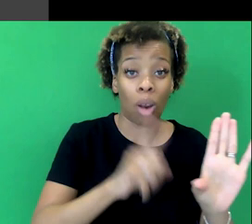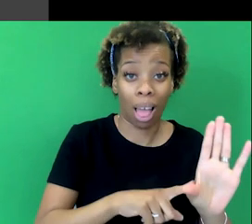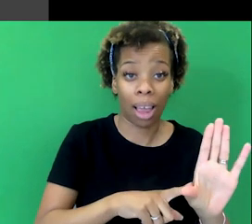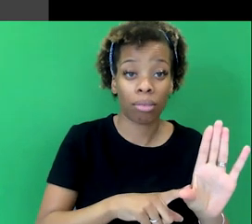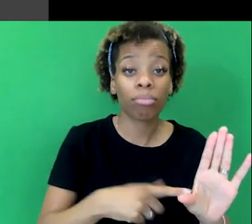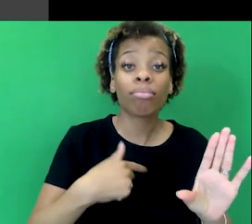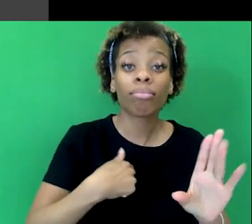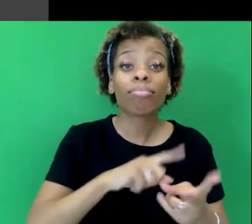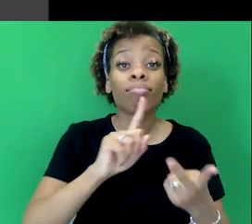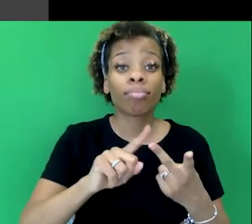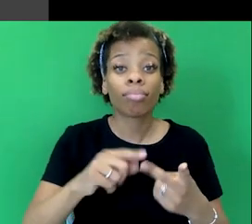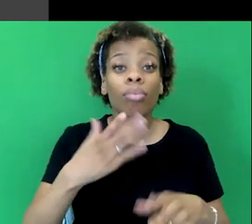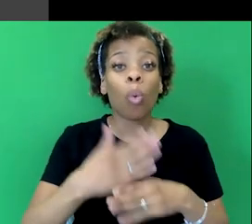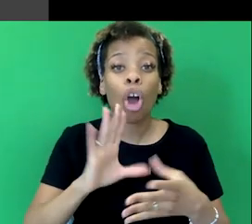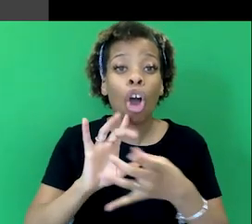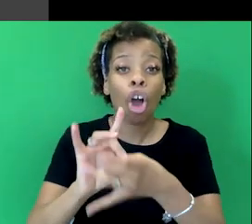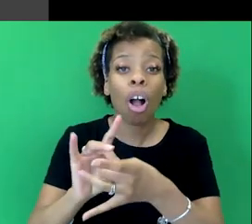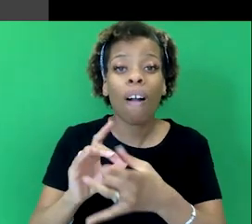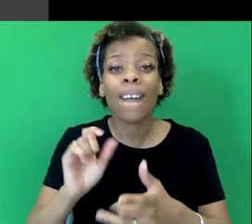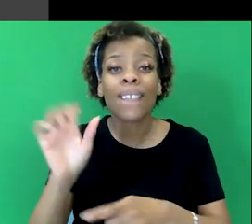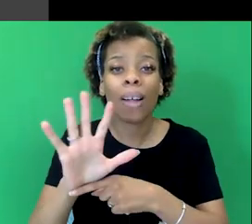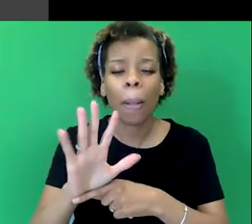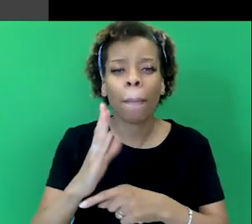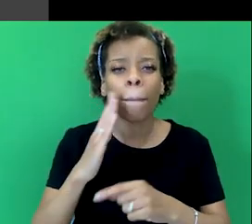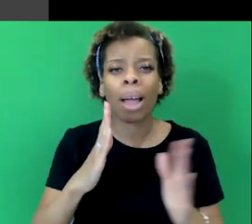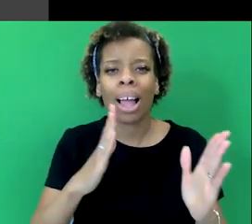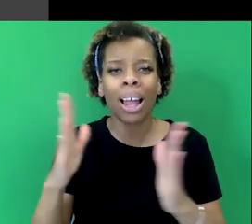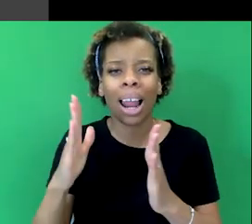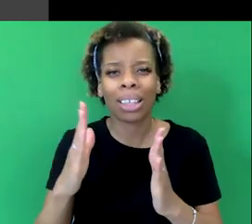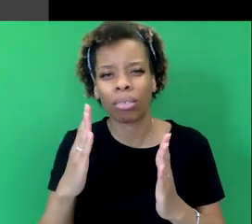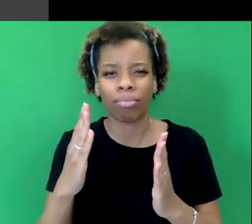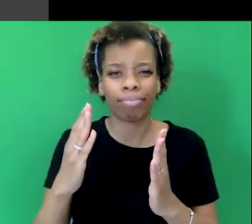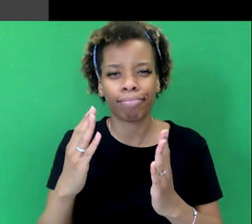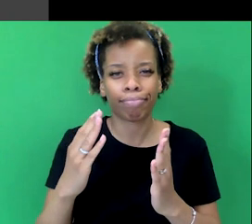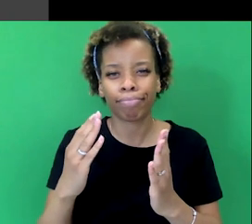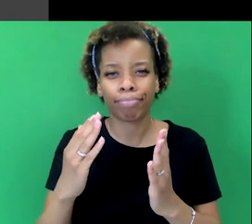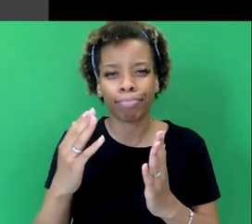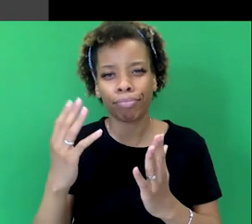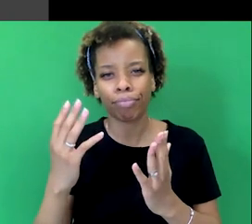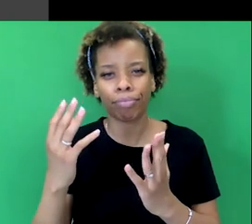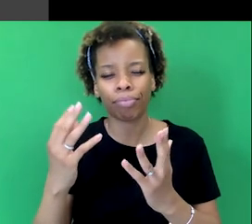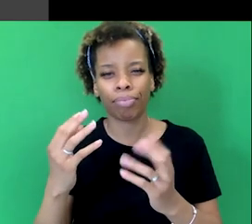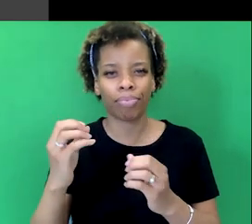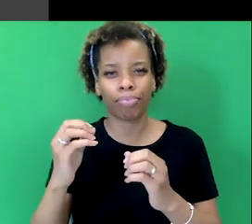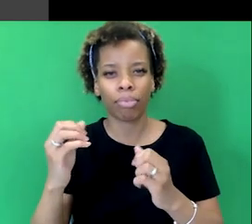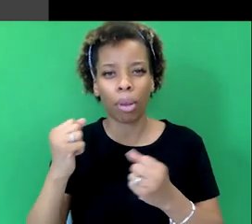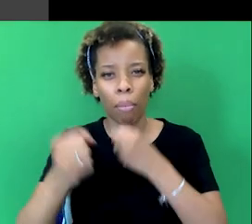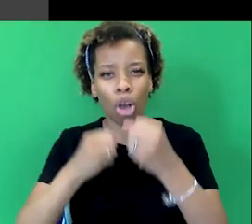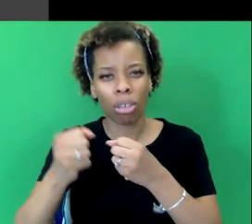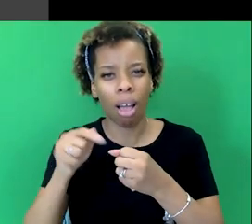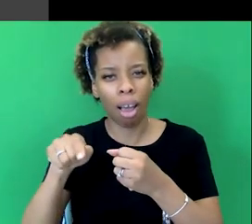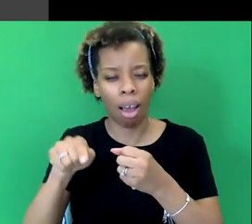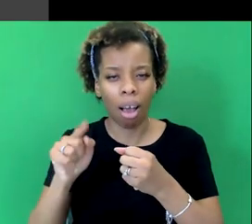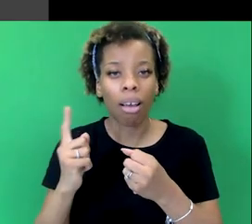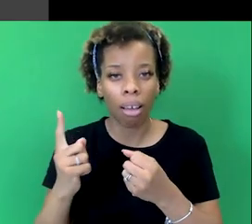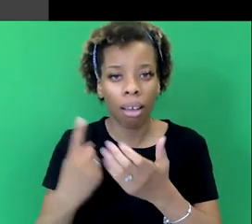on a film about a boxer, early 19th century pugilist, prize fighter. And I've got